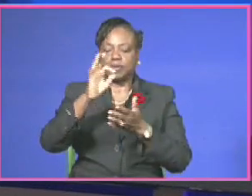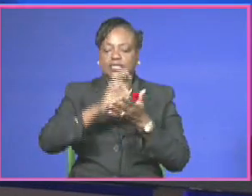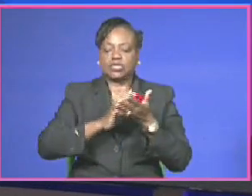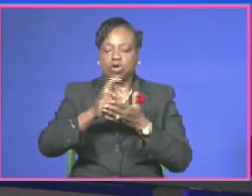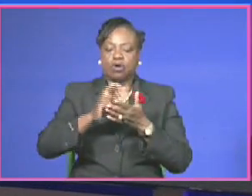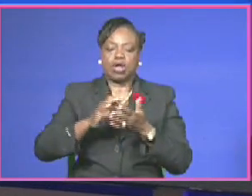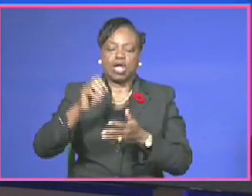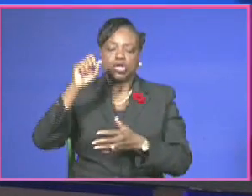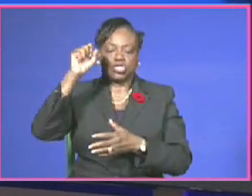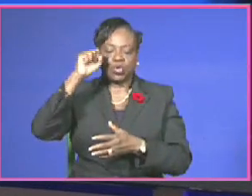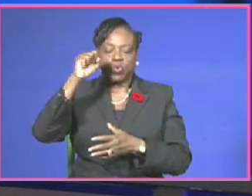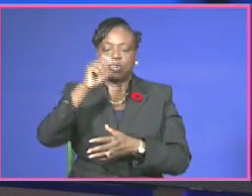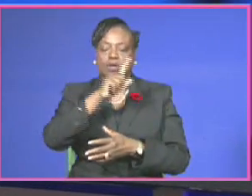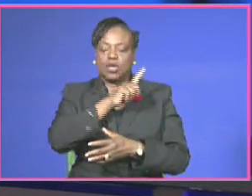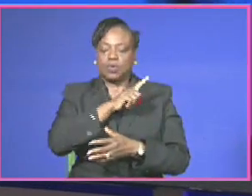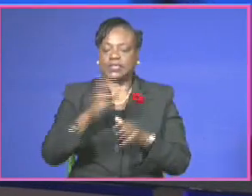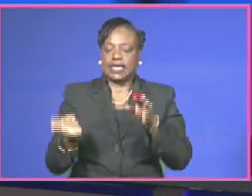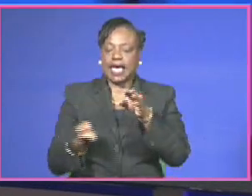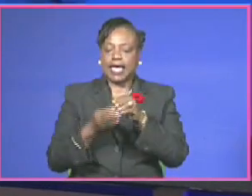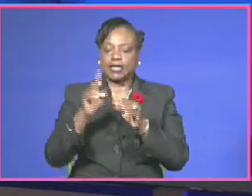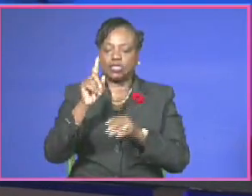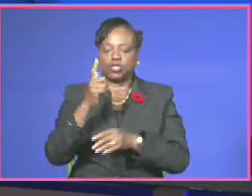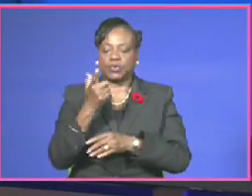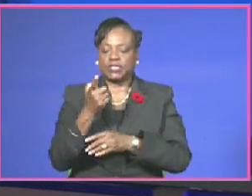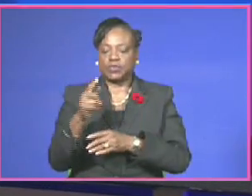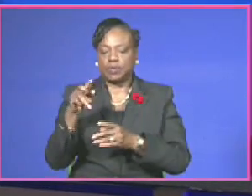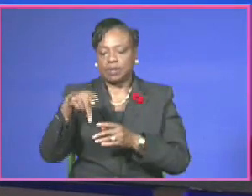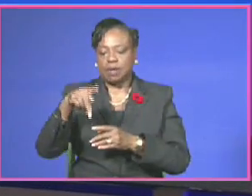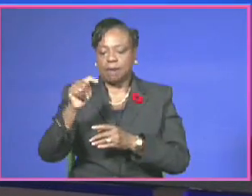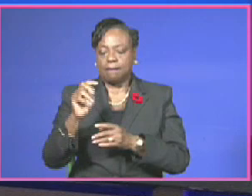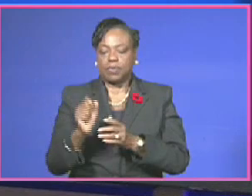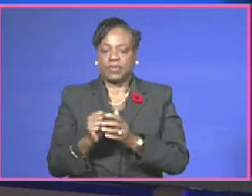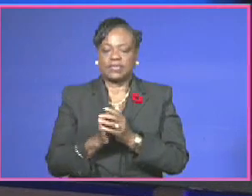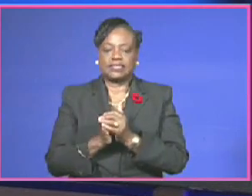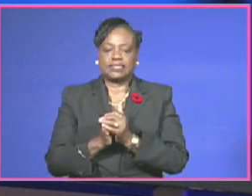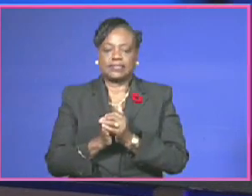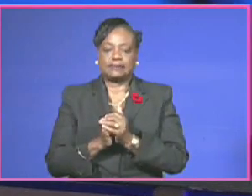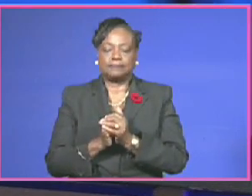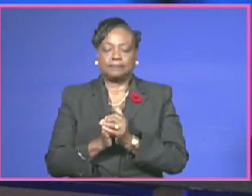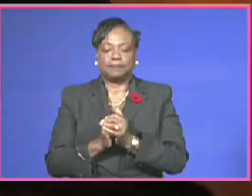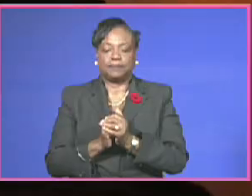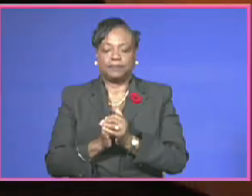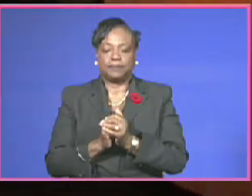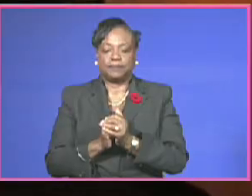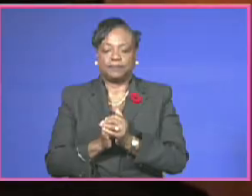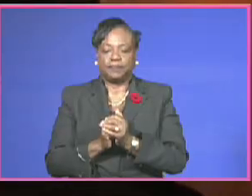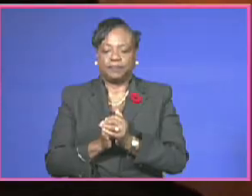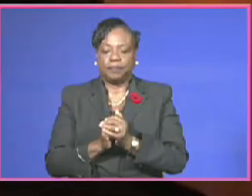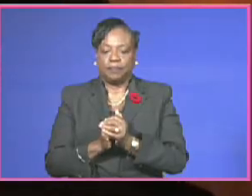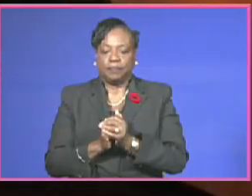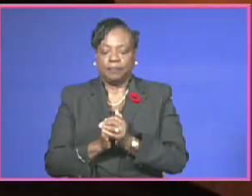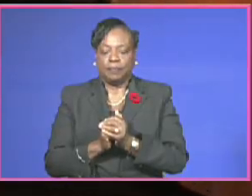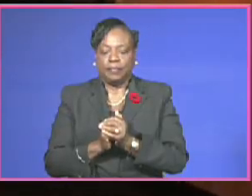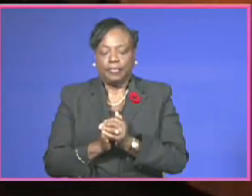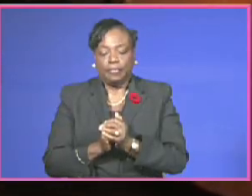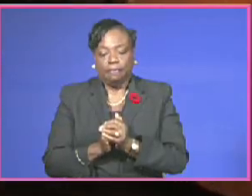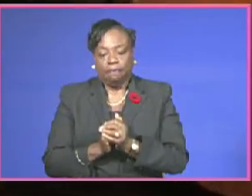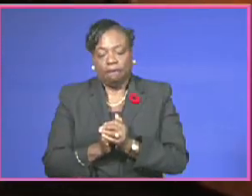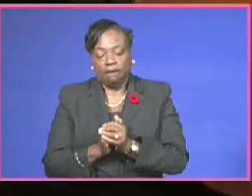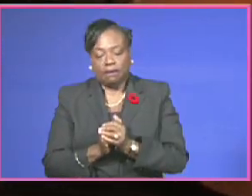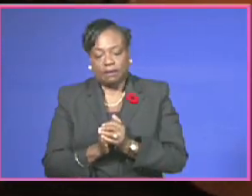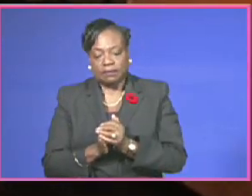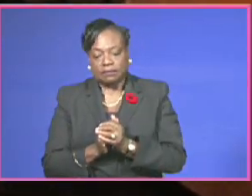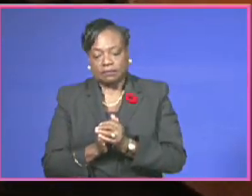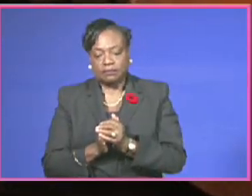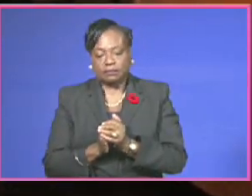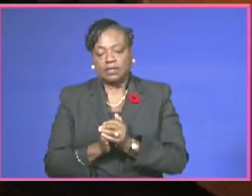Shaquan Lewis added 21 points. guy come. We was depending on it a